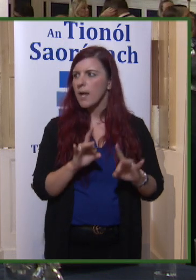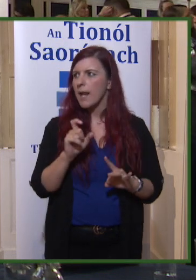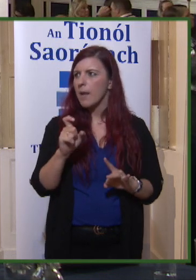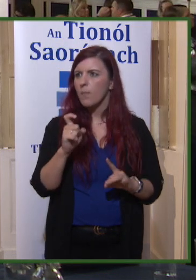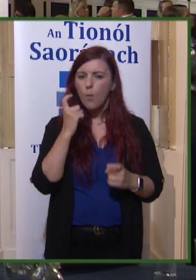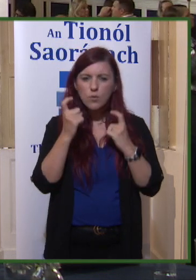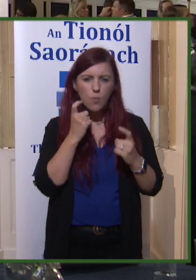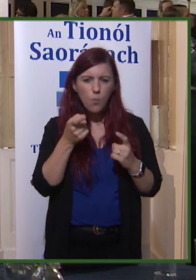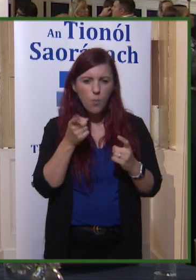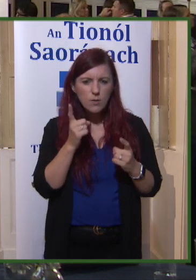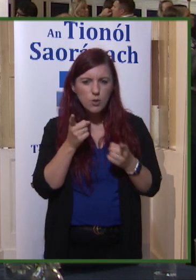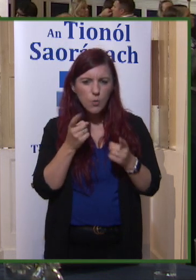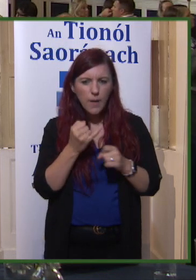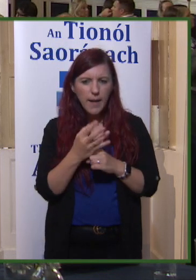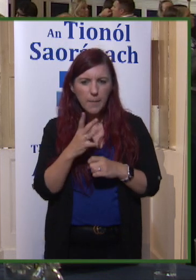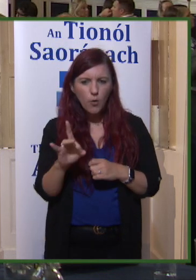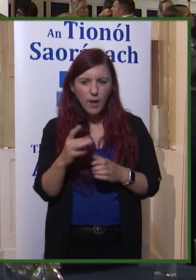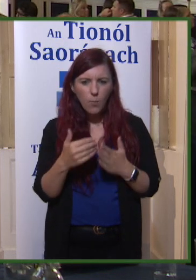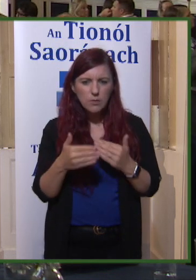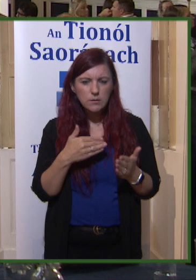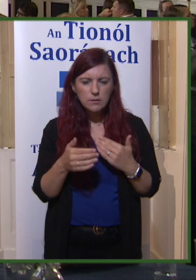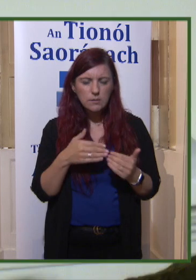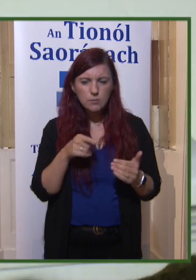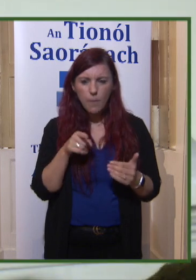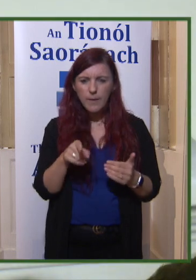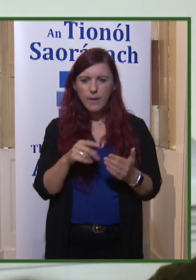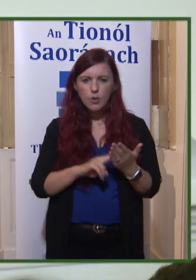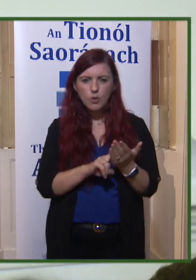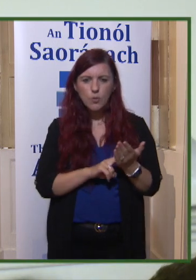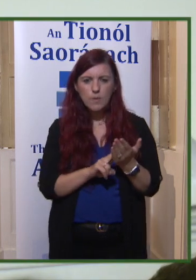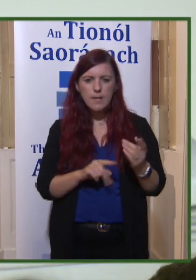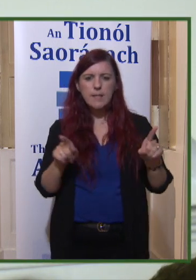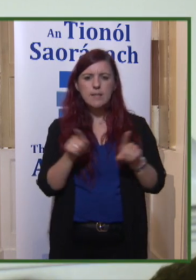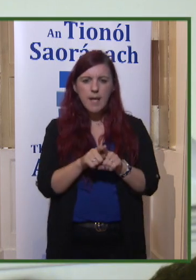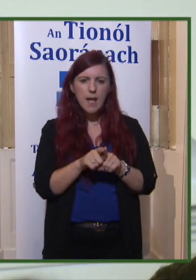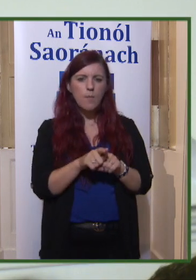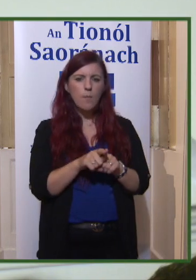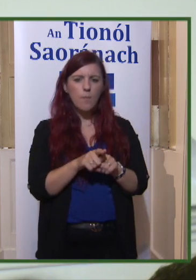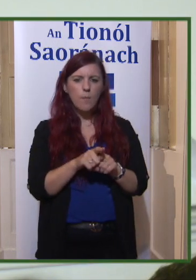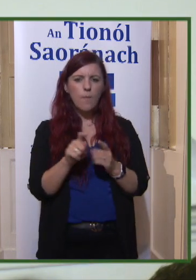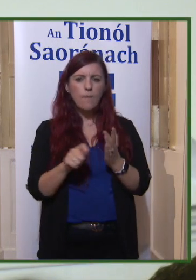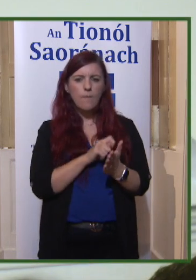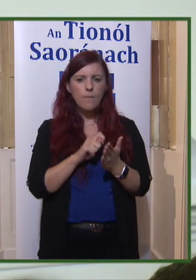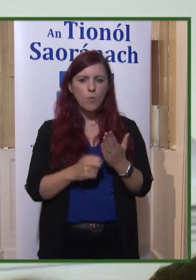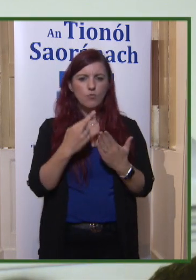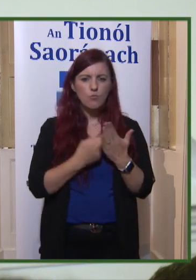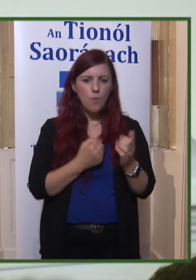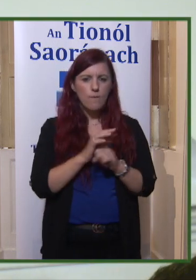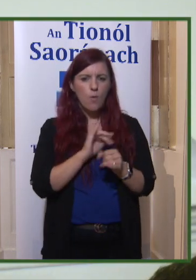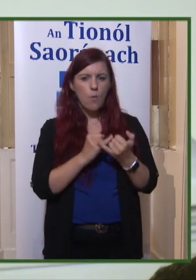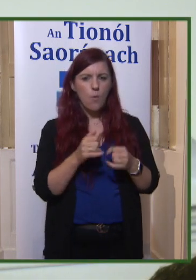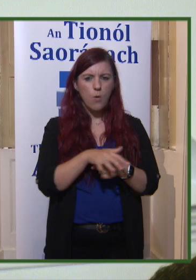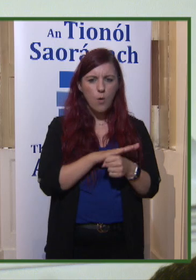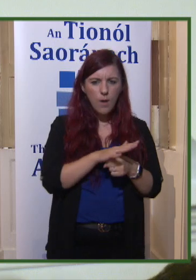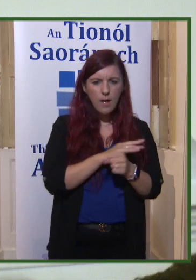else, and she said everywhere else it was the local, the same voting rules applied as for a local election. Yeah. So if you're